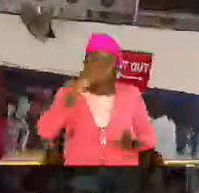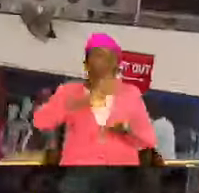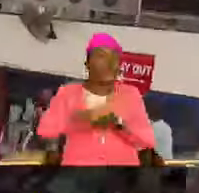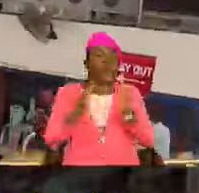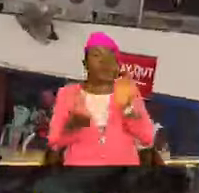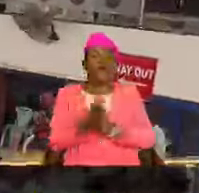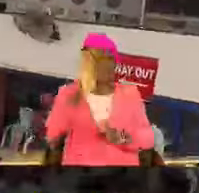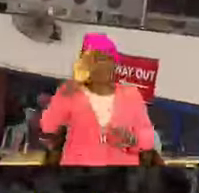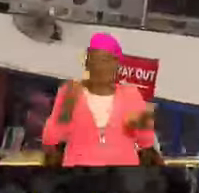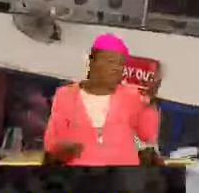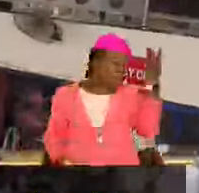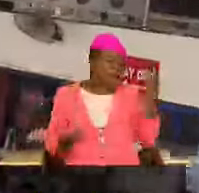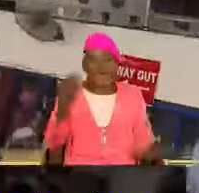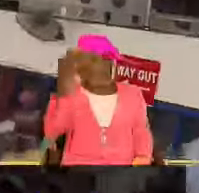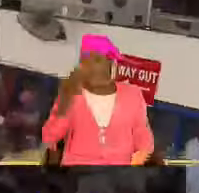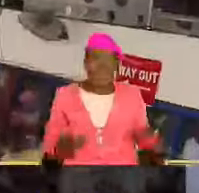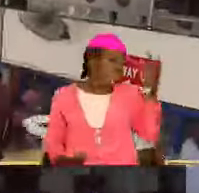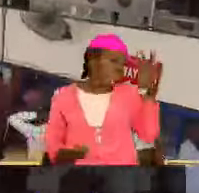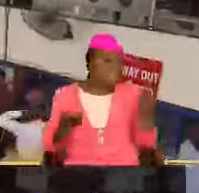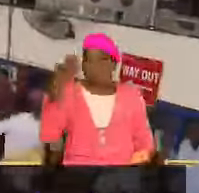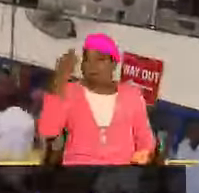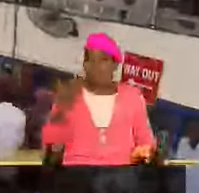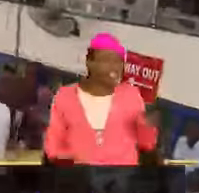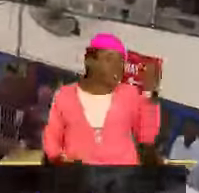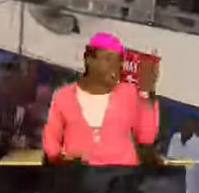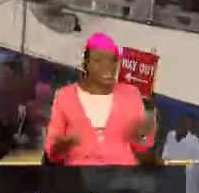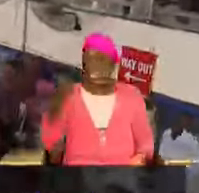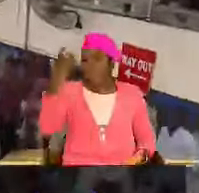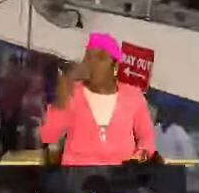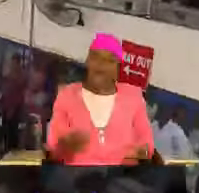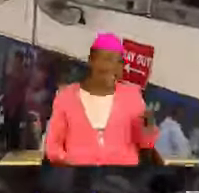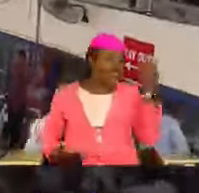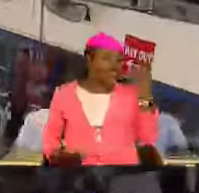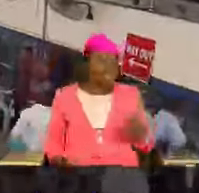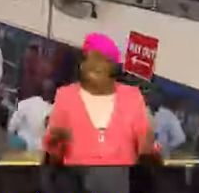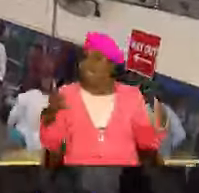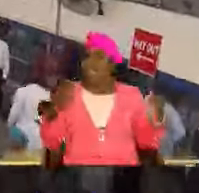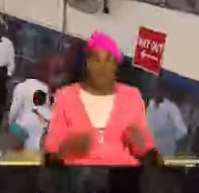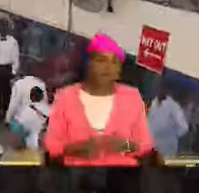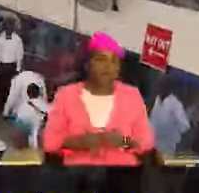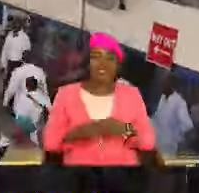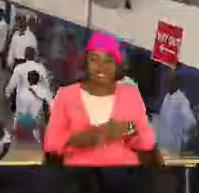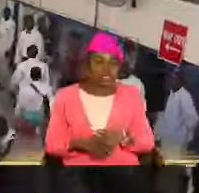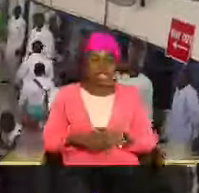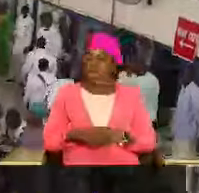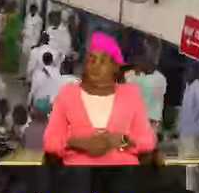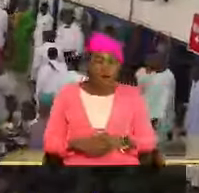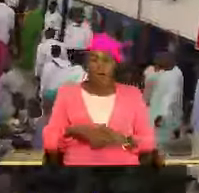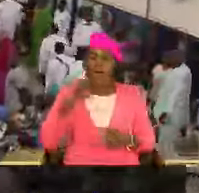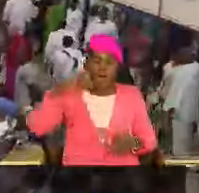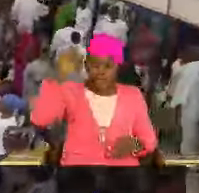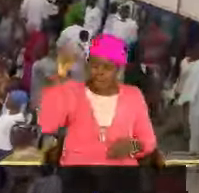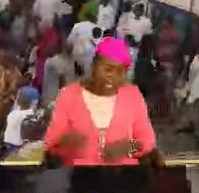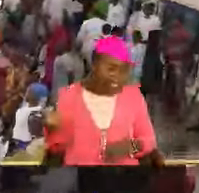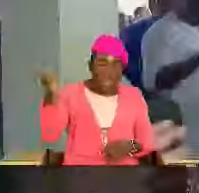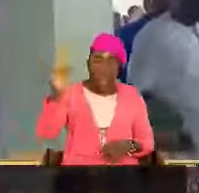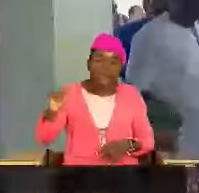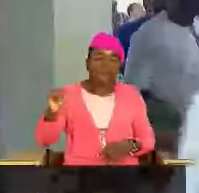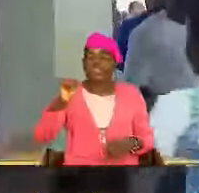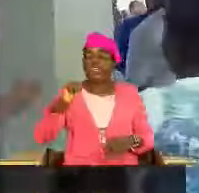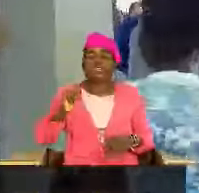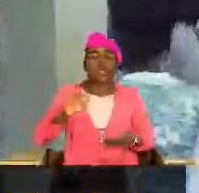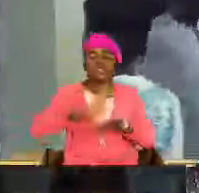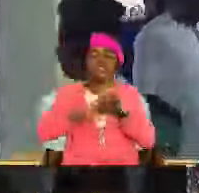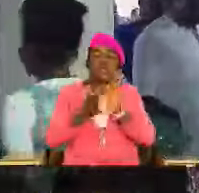blind by fire command them to go blind command them to go blind